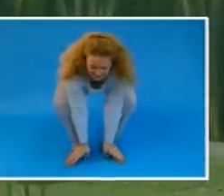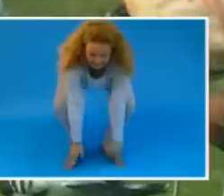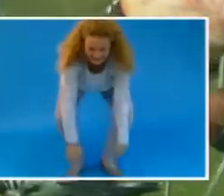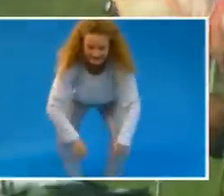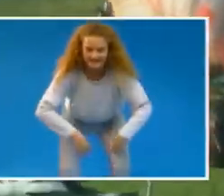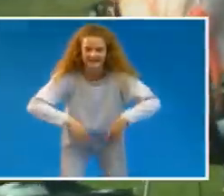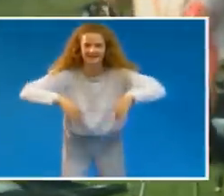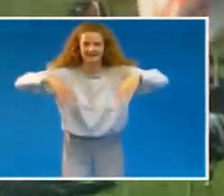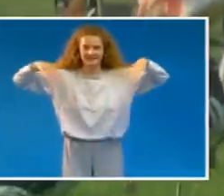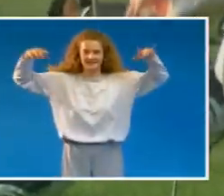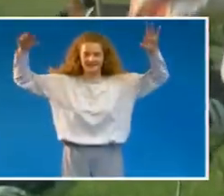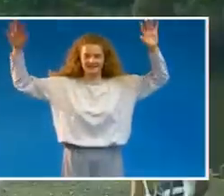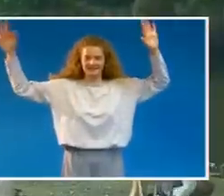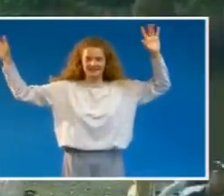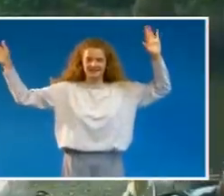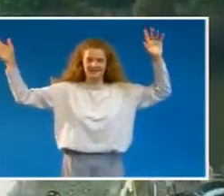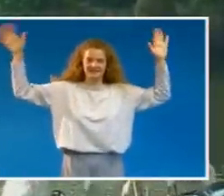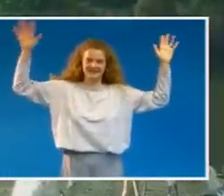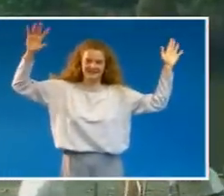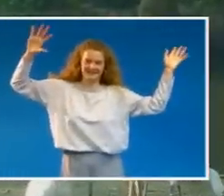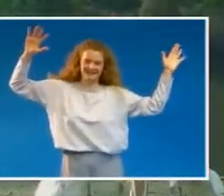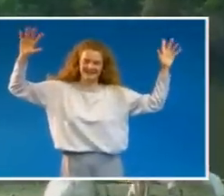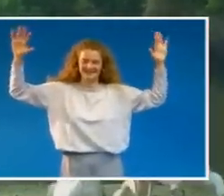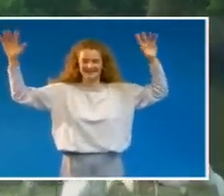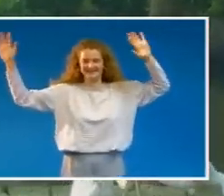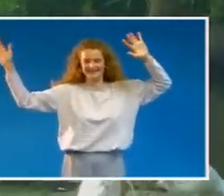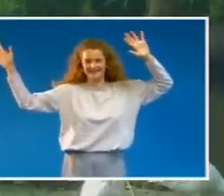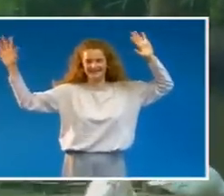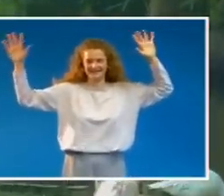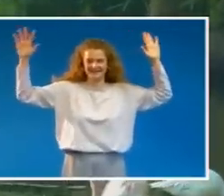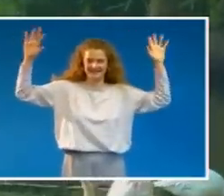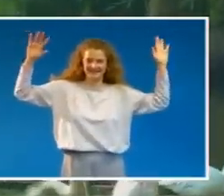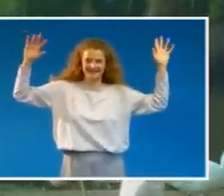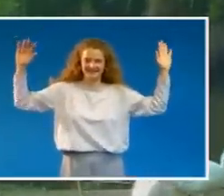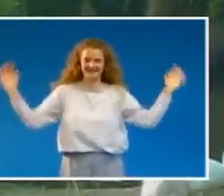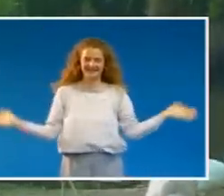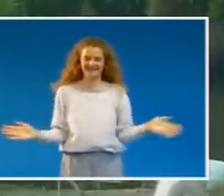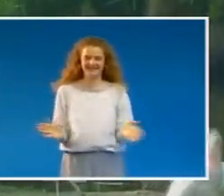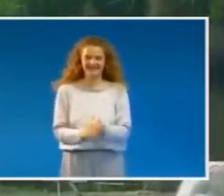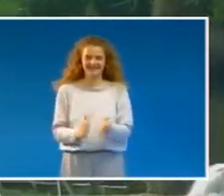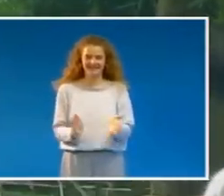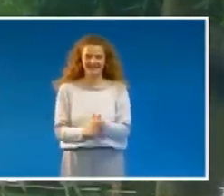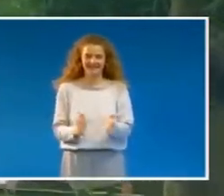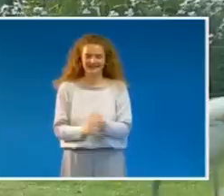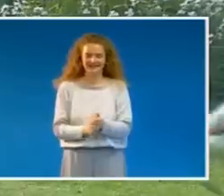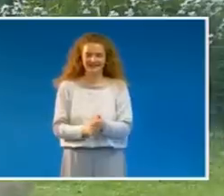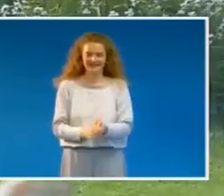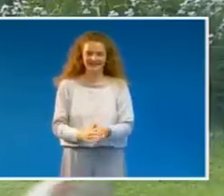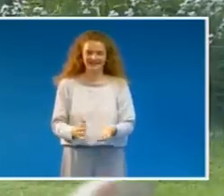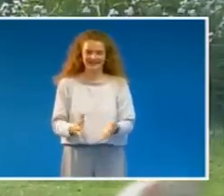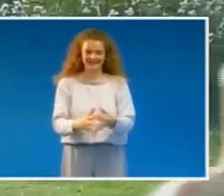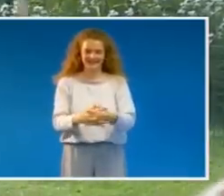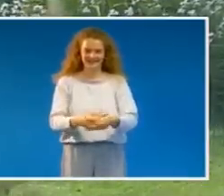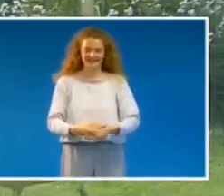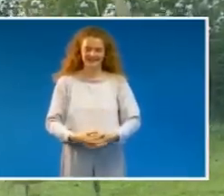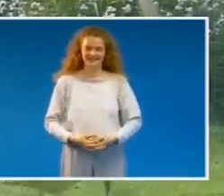to touch my toe. Now I raise them up so high, make my fingers fairly fly. Now I clap them one, two, three,